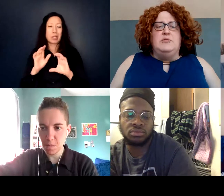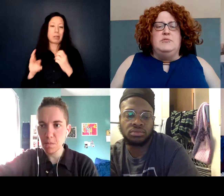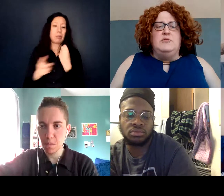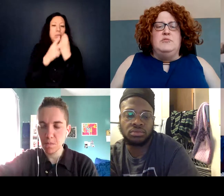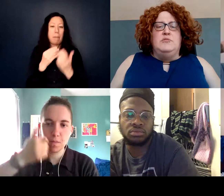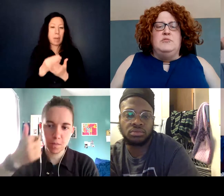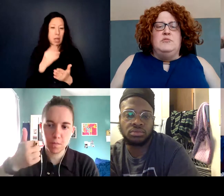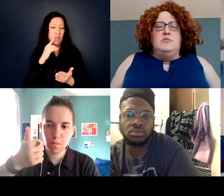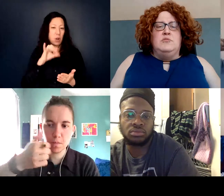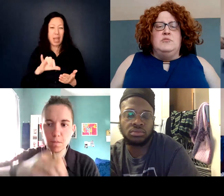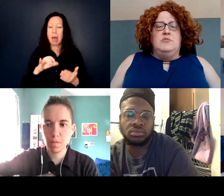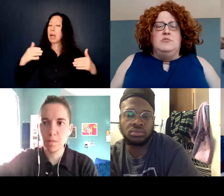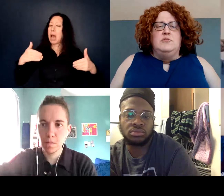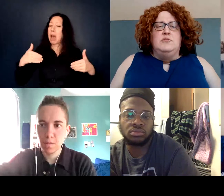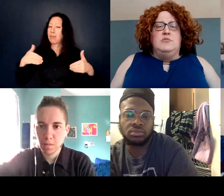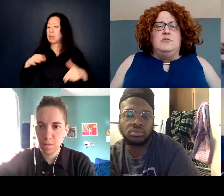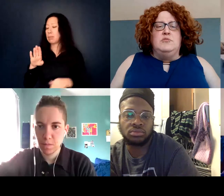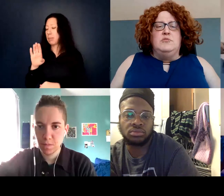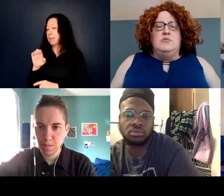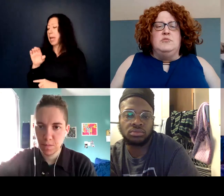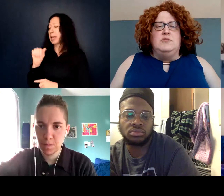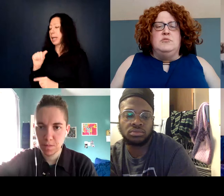Thank you.